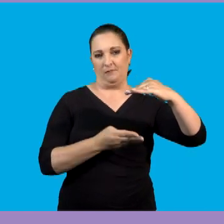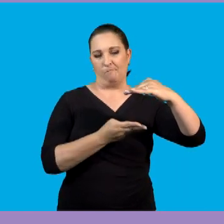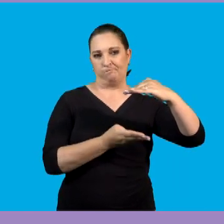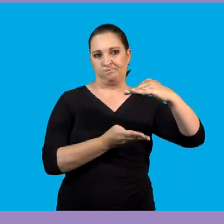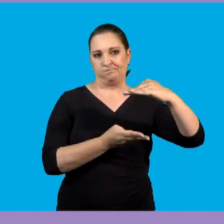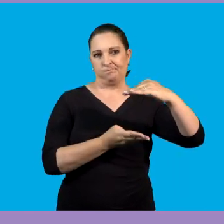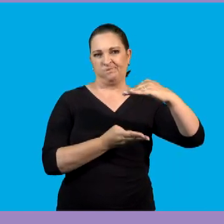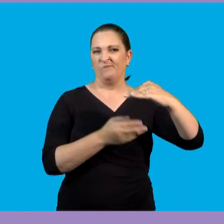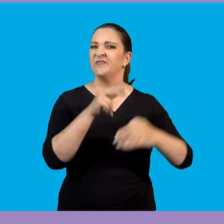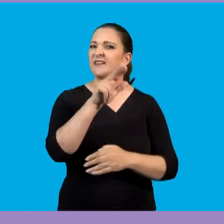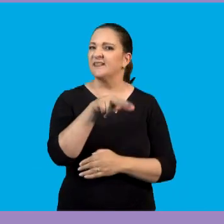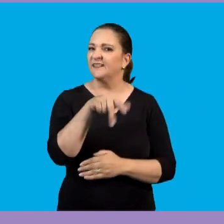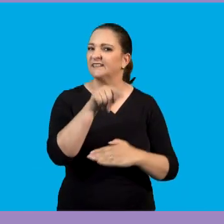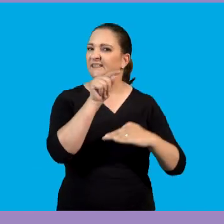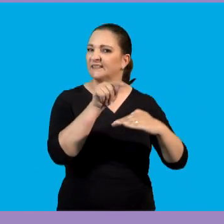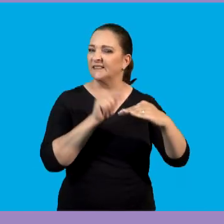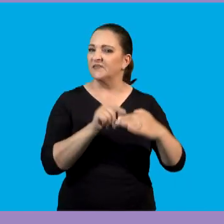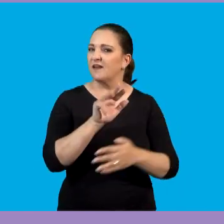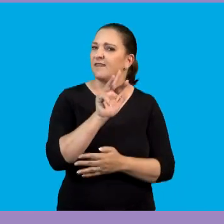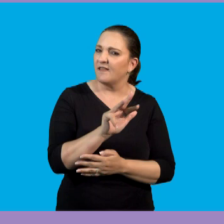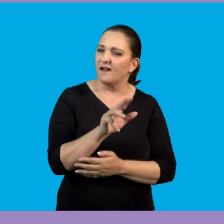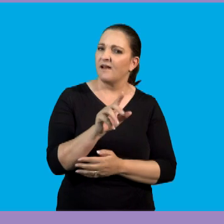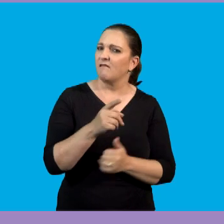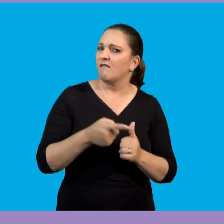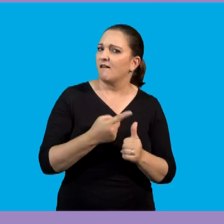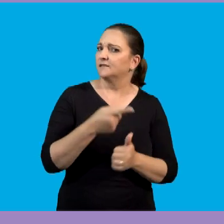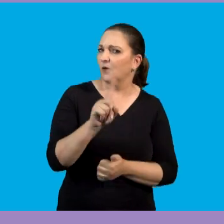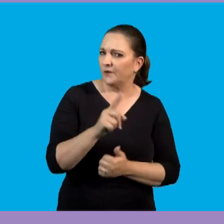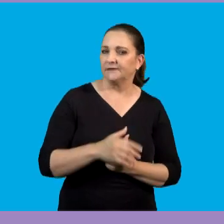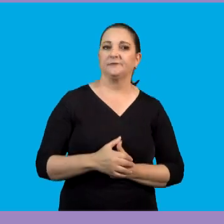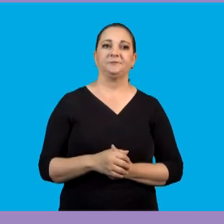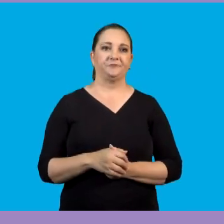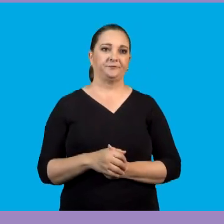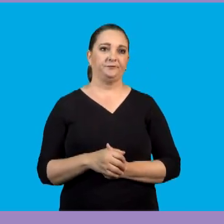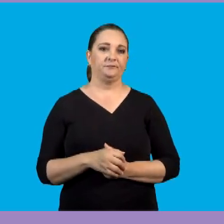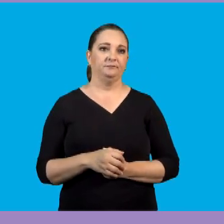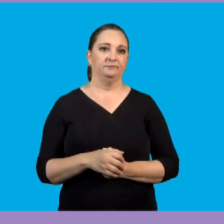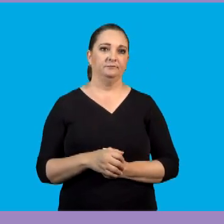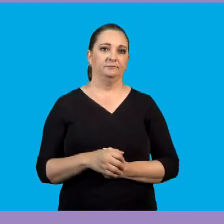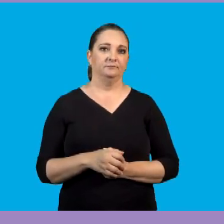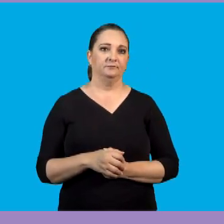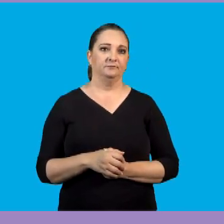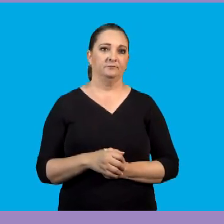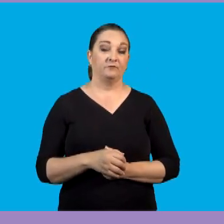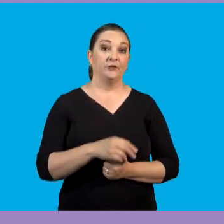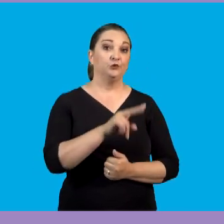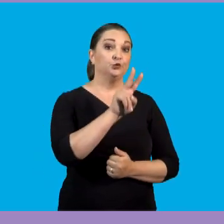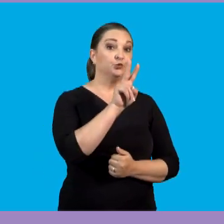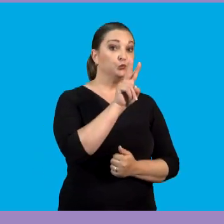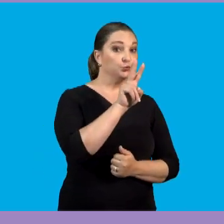9 centimeters. Now what is 18 centimeters divided by 9 centimeters? Now this will give